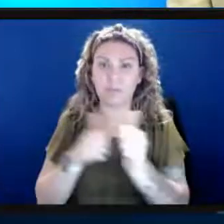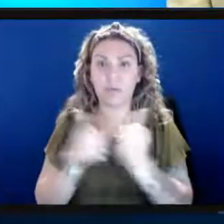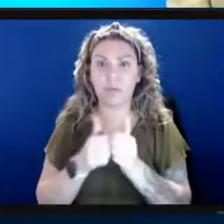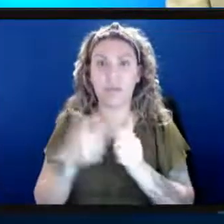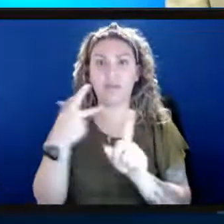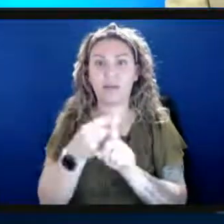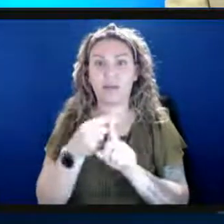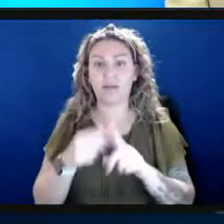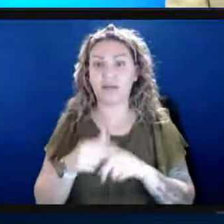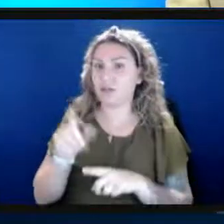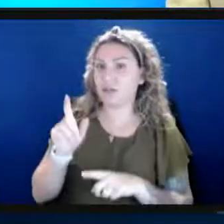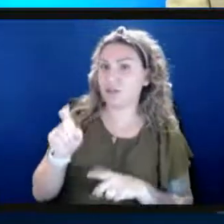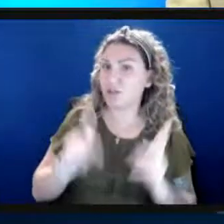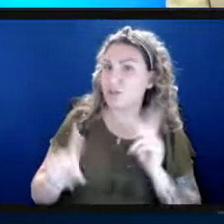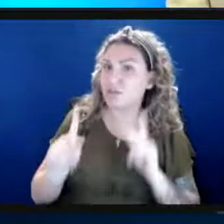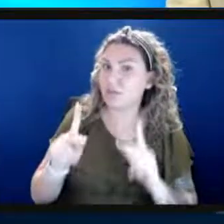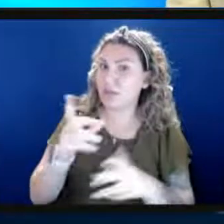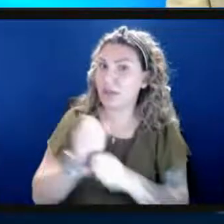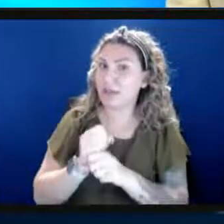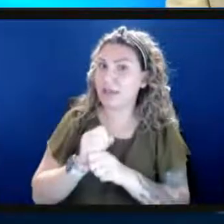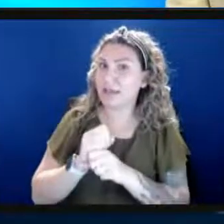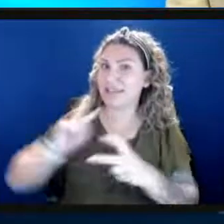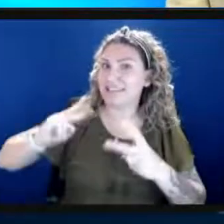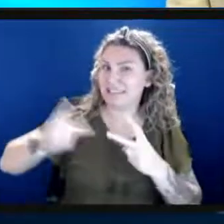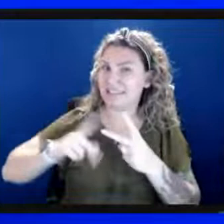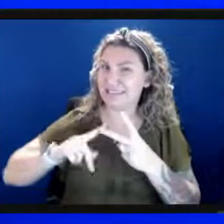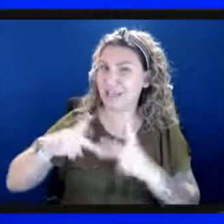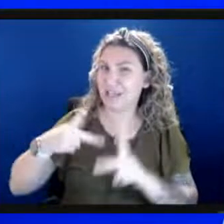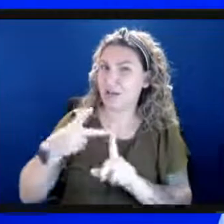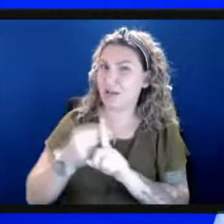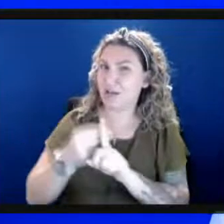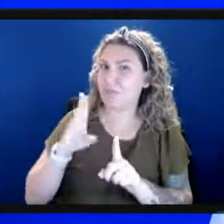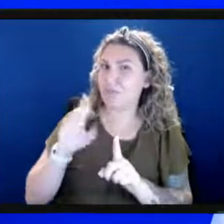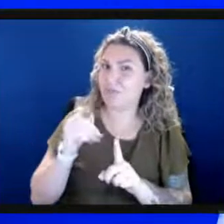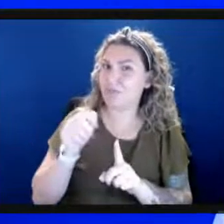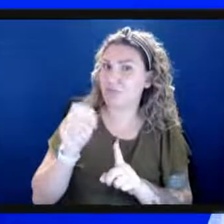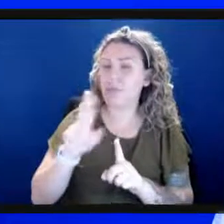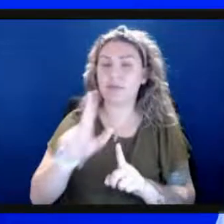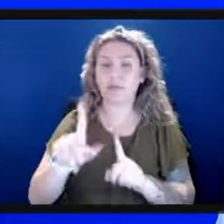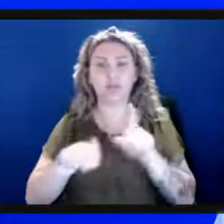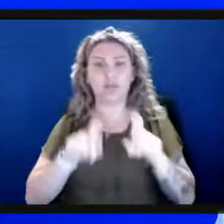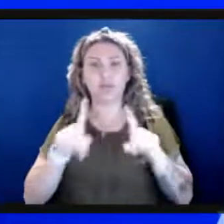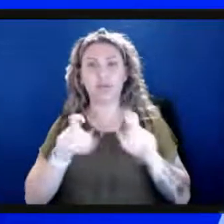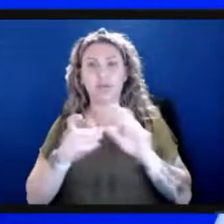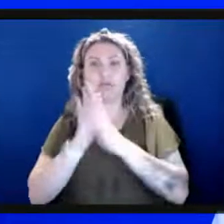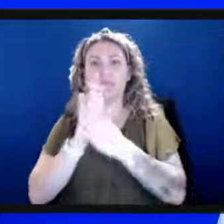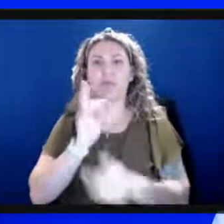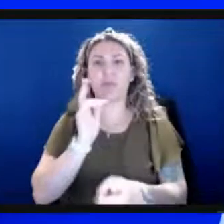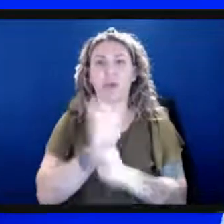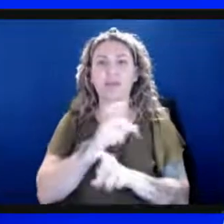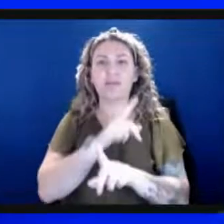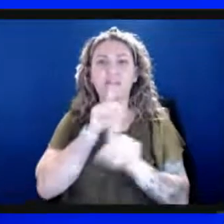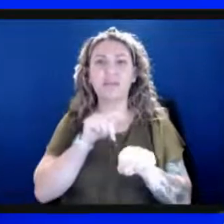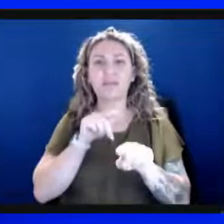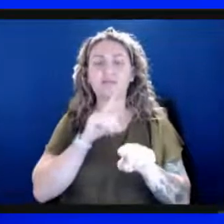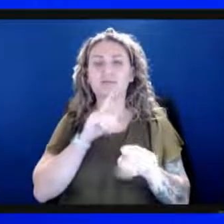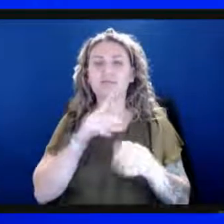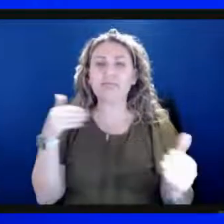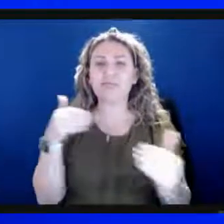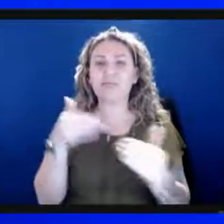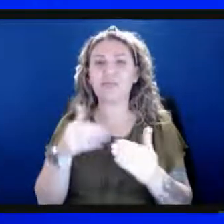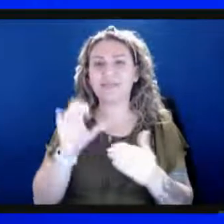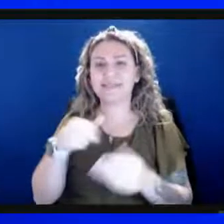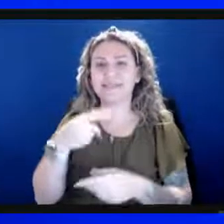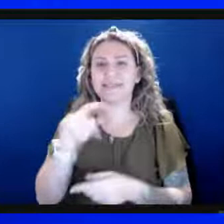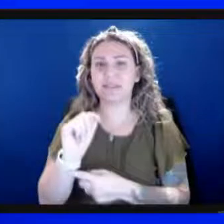go and get another booster if they've had? You know, that's a question that it's getting harder to answer as we're getting closer to September. I